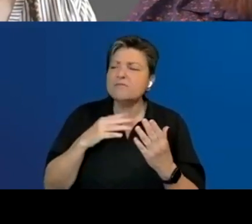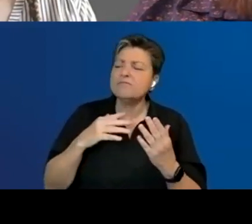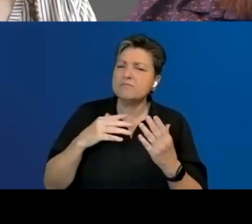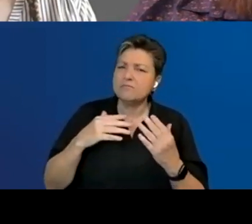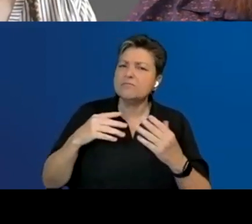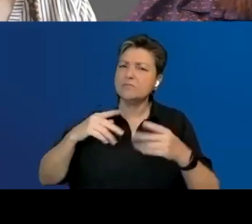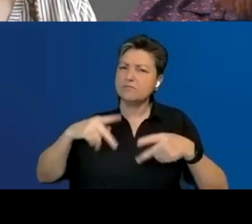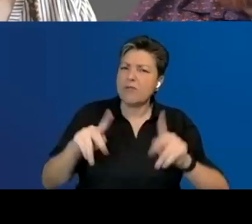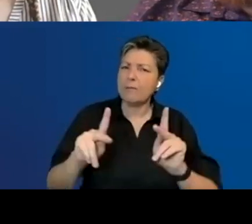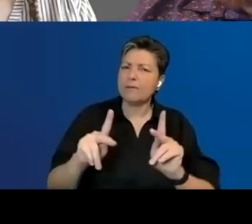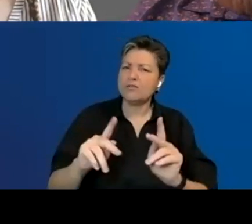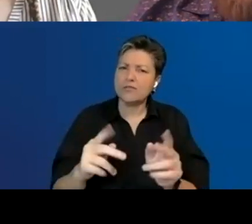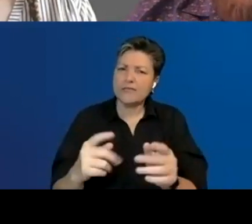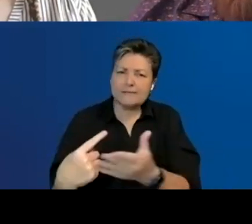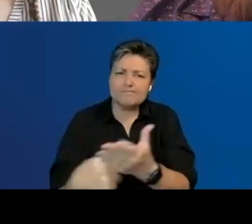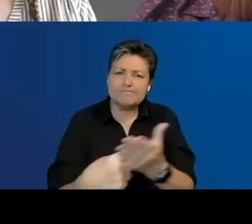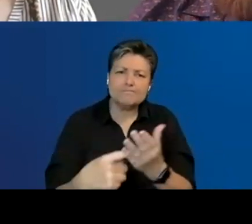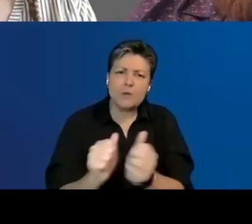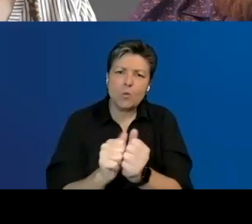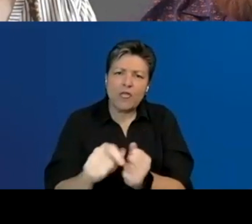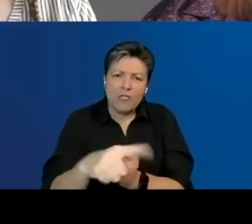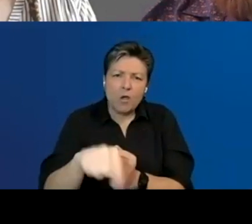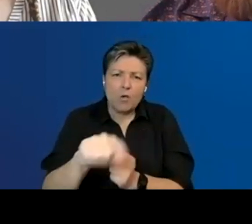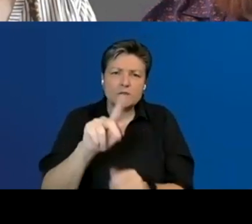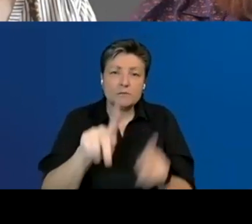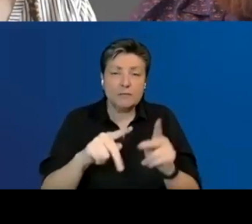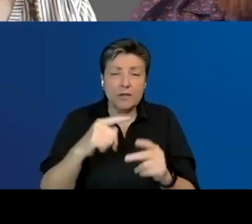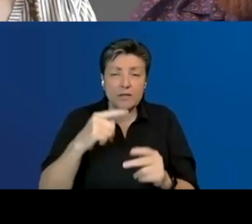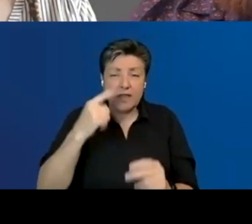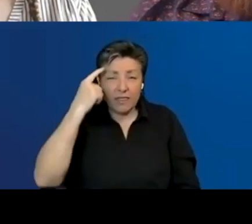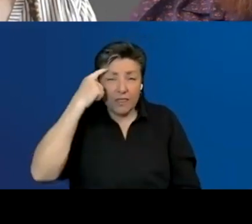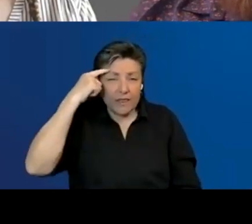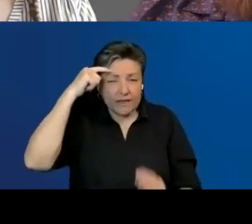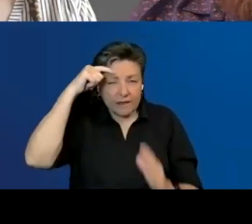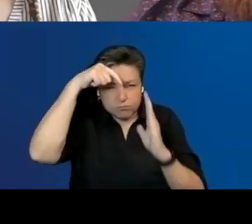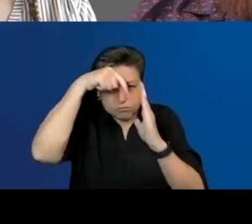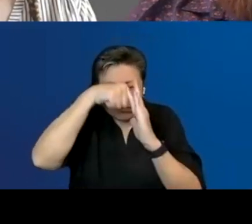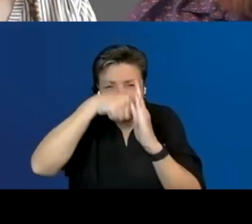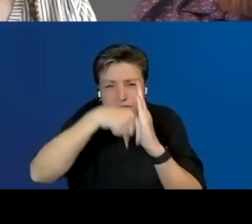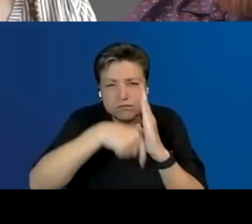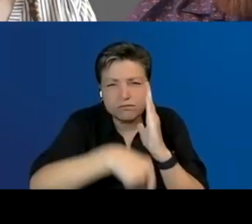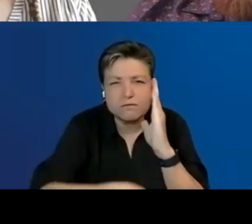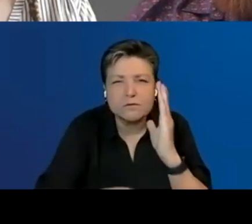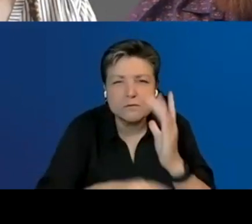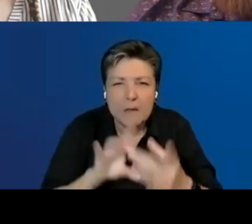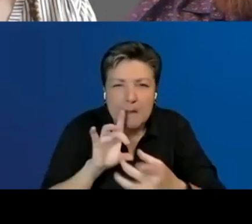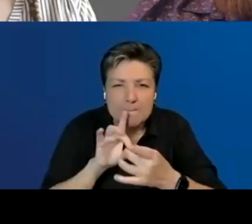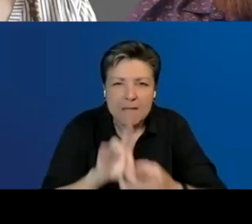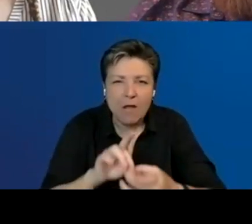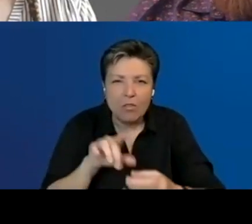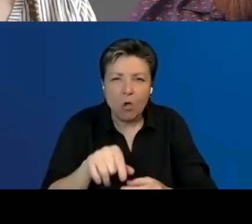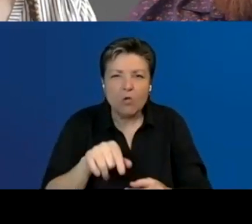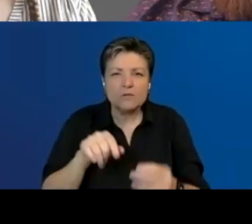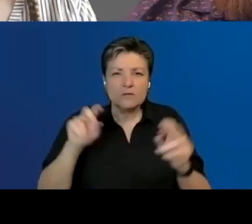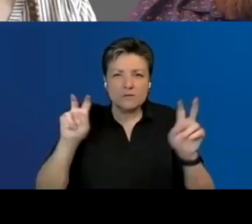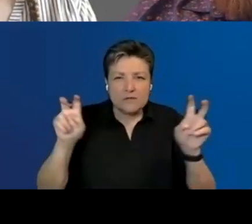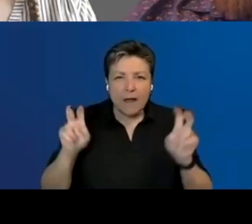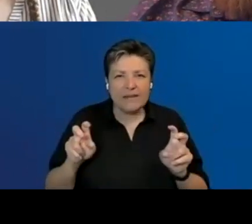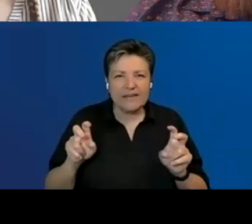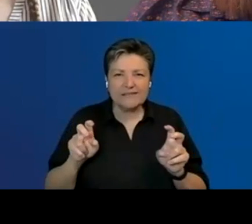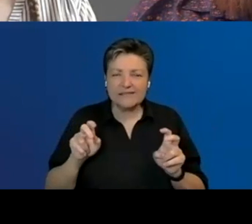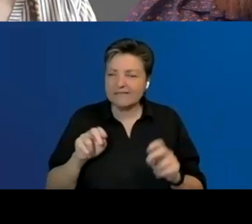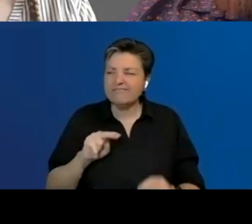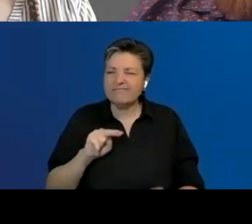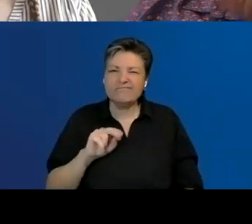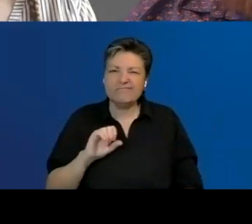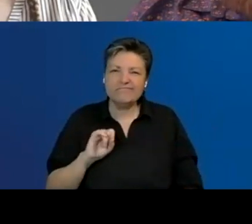talk to these folks that think so deeply about these subjects that are pretty niche for the average person, and